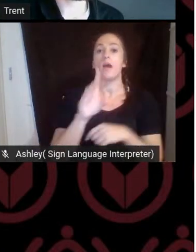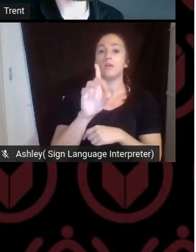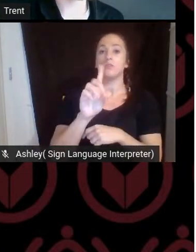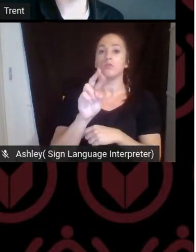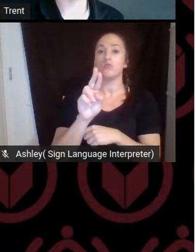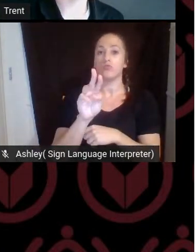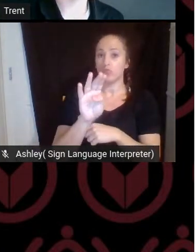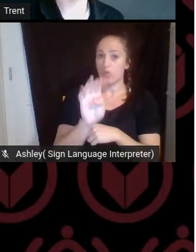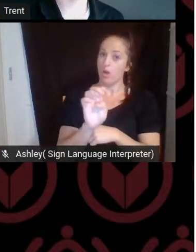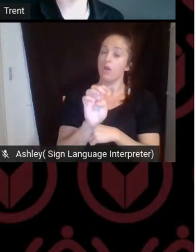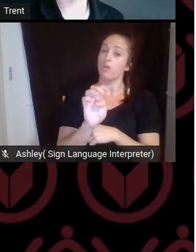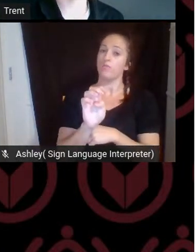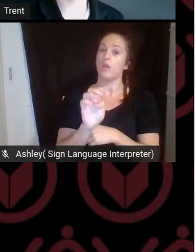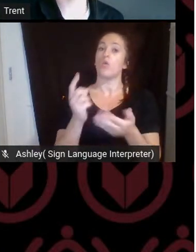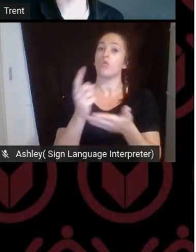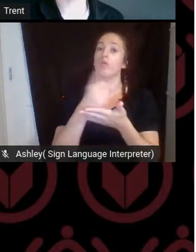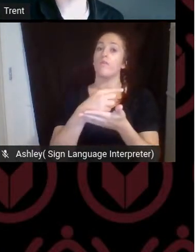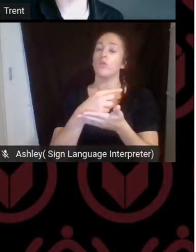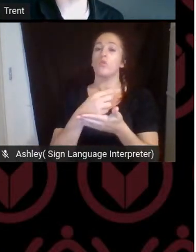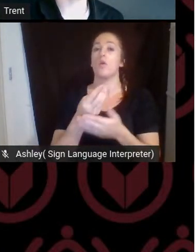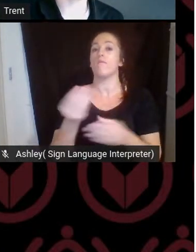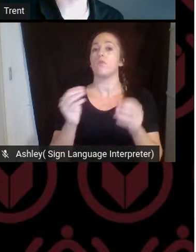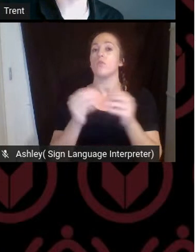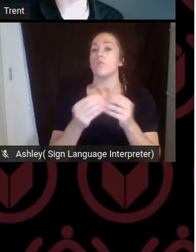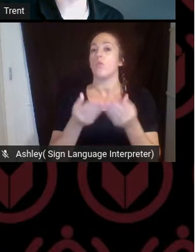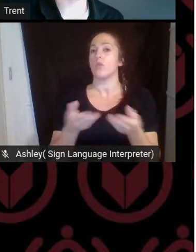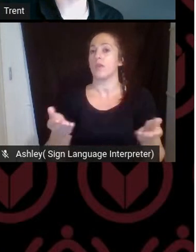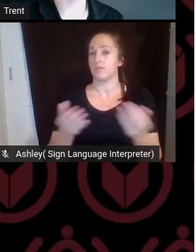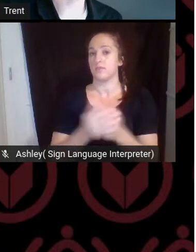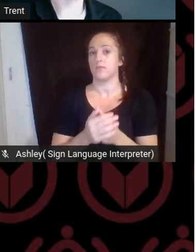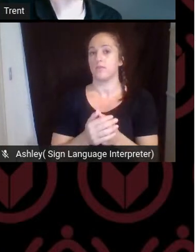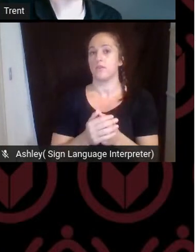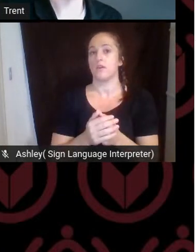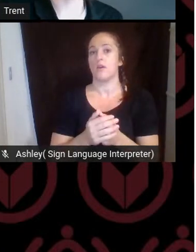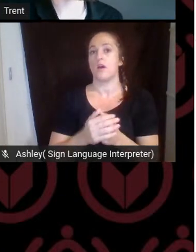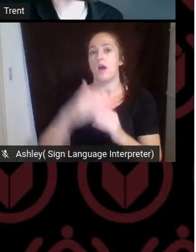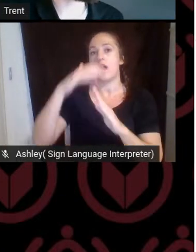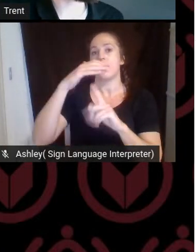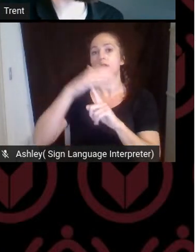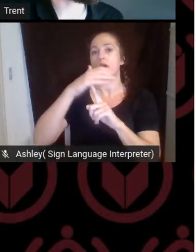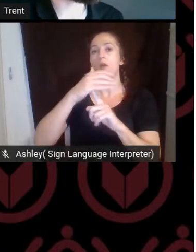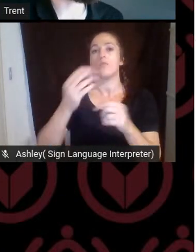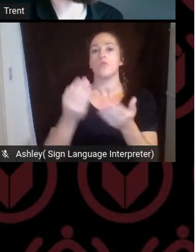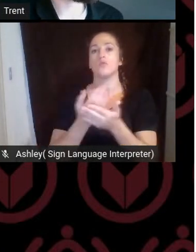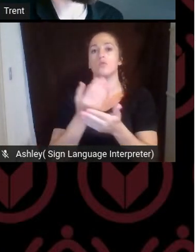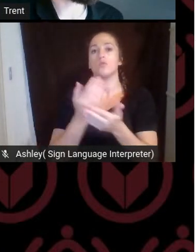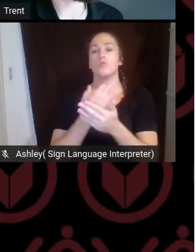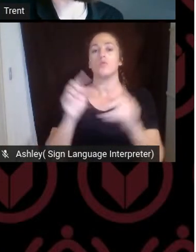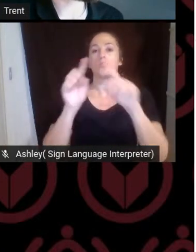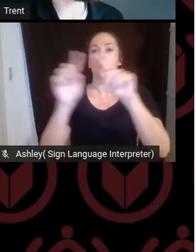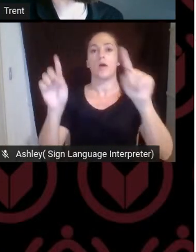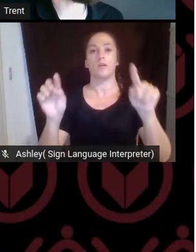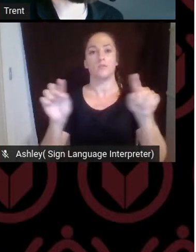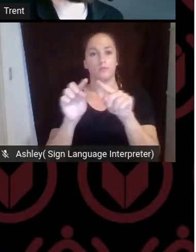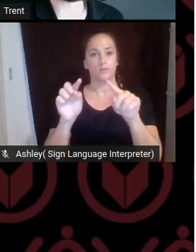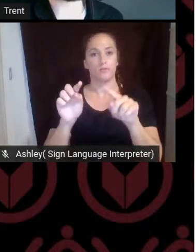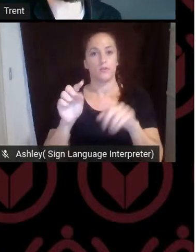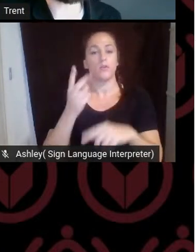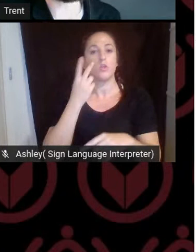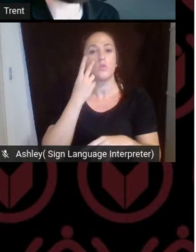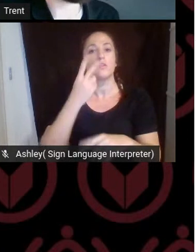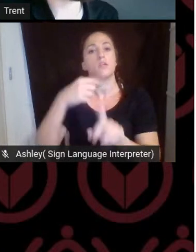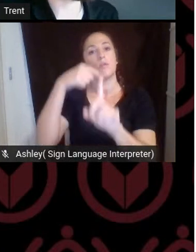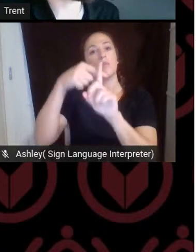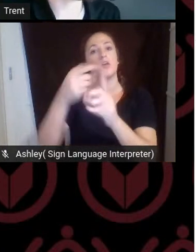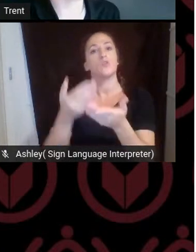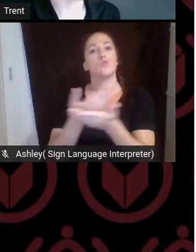over. Let's take a look at the new button up here. In your drive, you'll see this big plus new button that looks